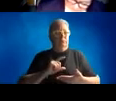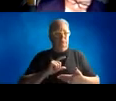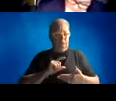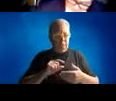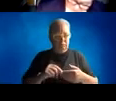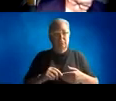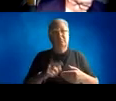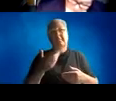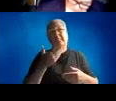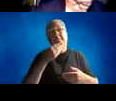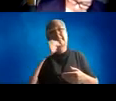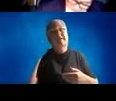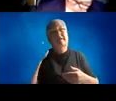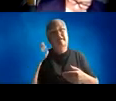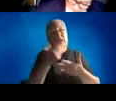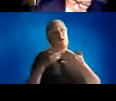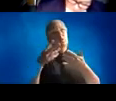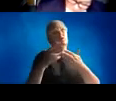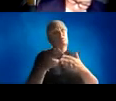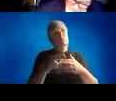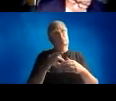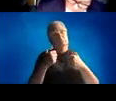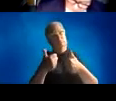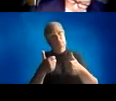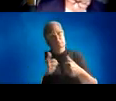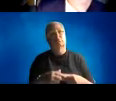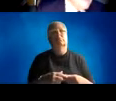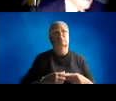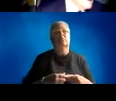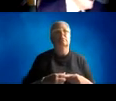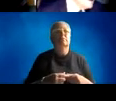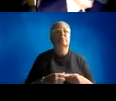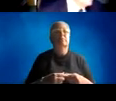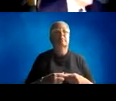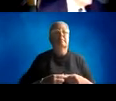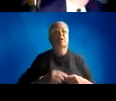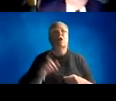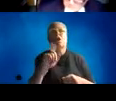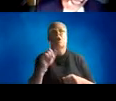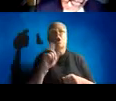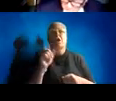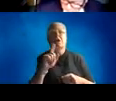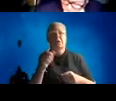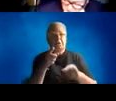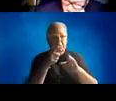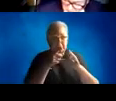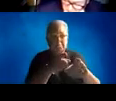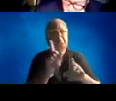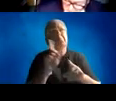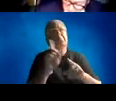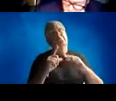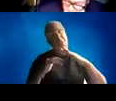More subtle, better language. The short form questions have the advantage of being easy and quick to